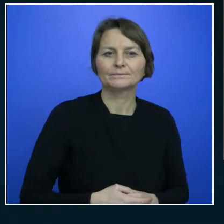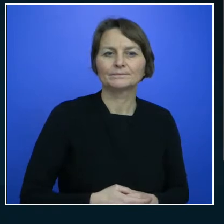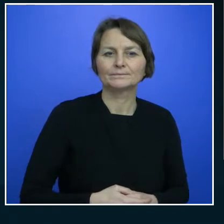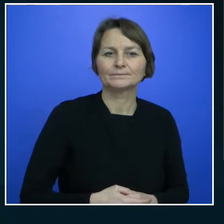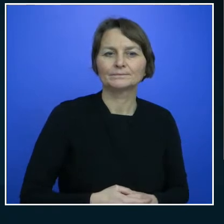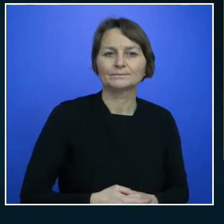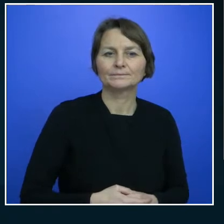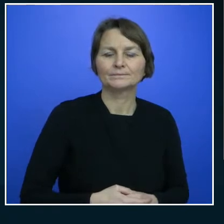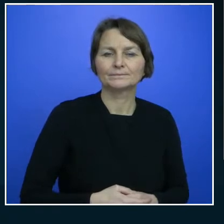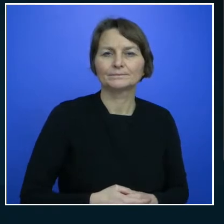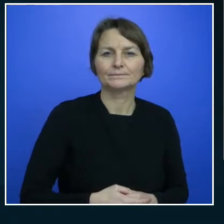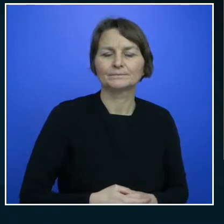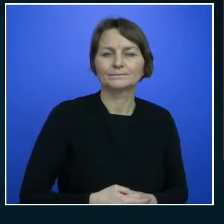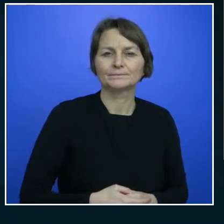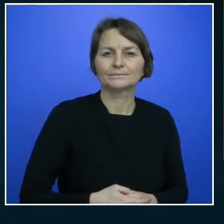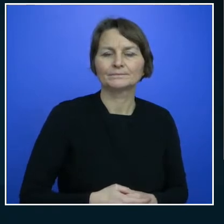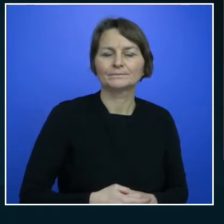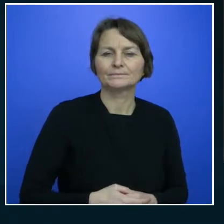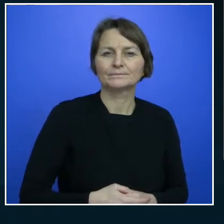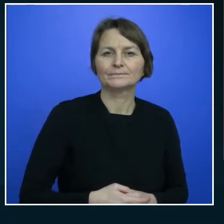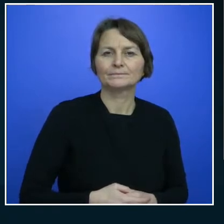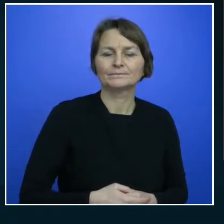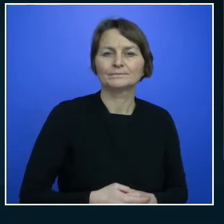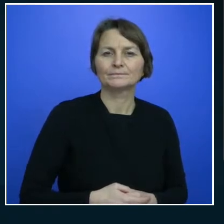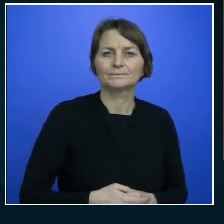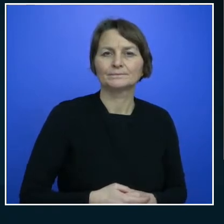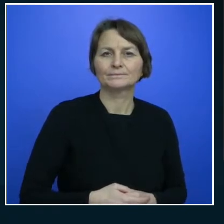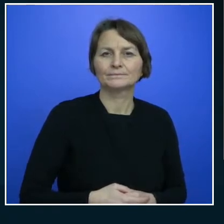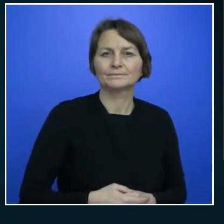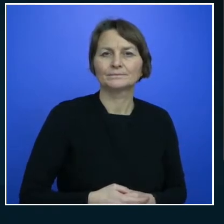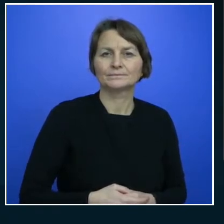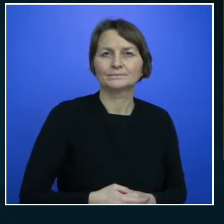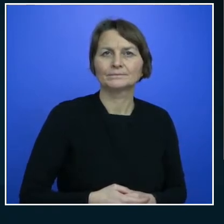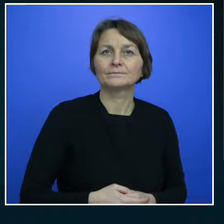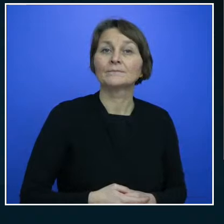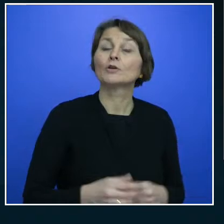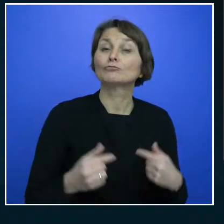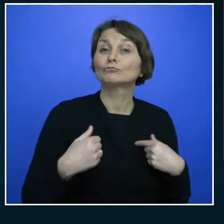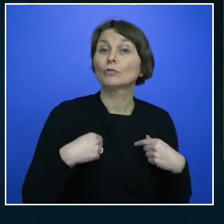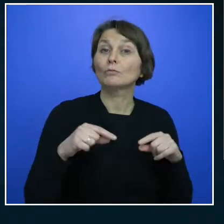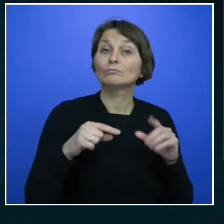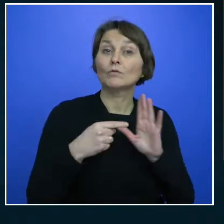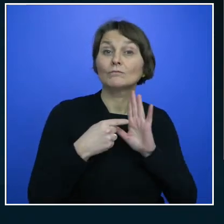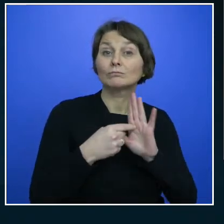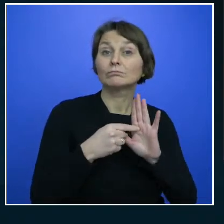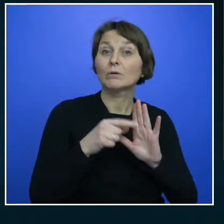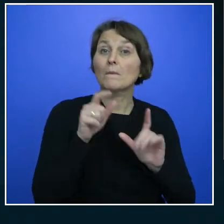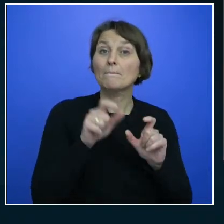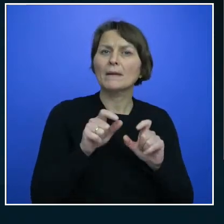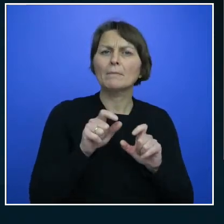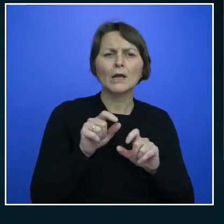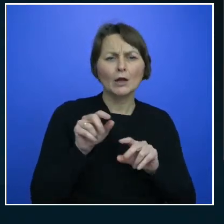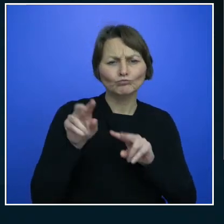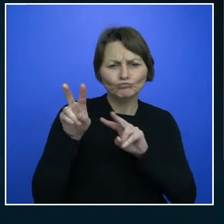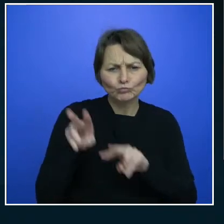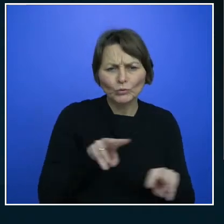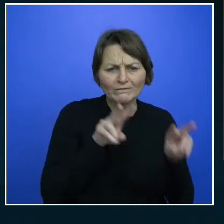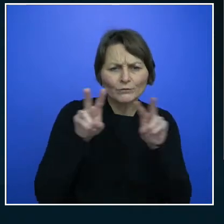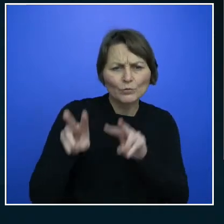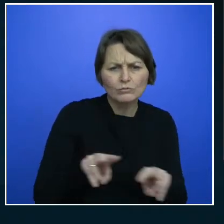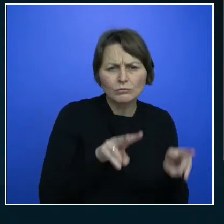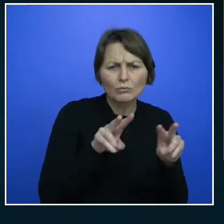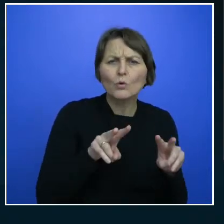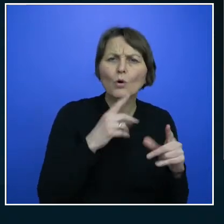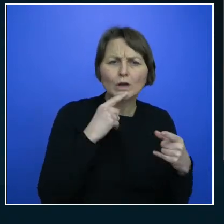that I can create. I can also have reviewers, so that when there are more people, they have